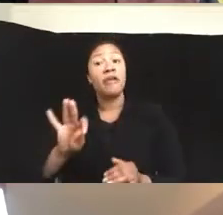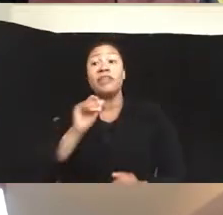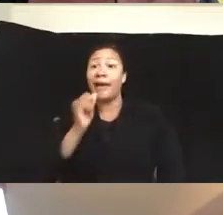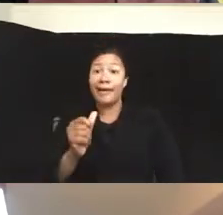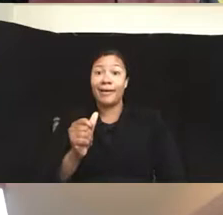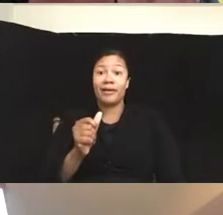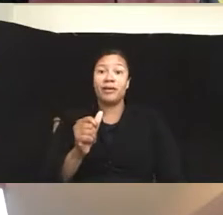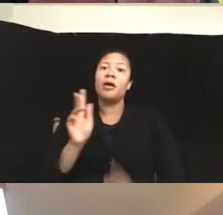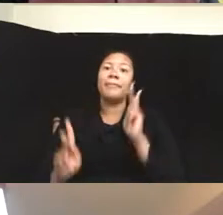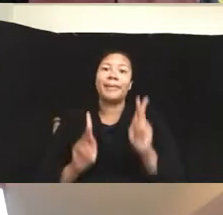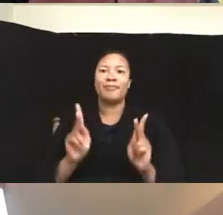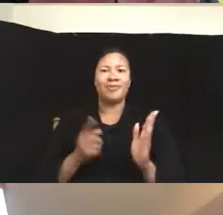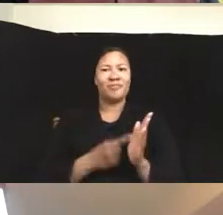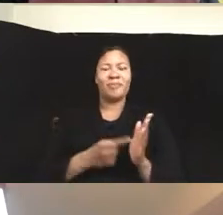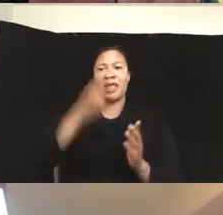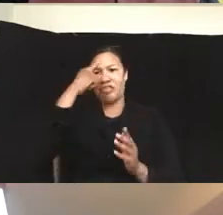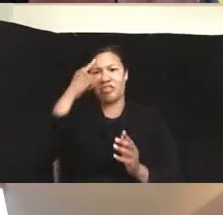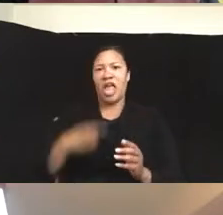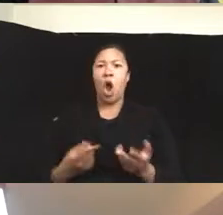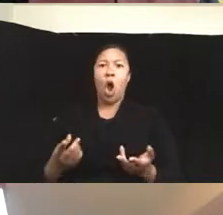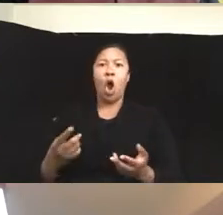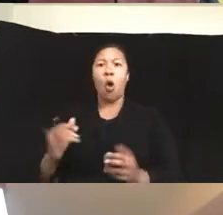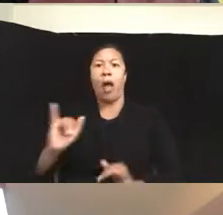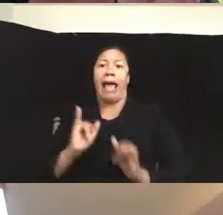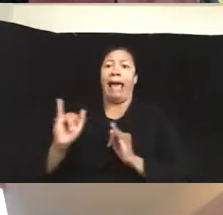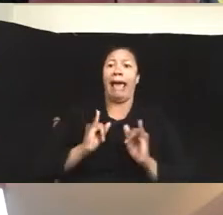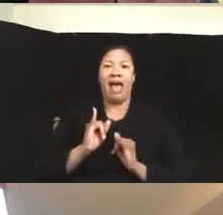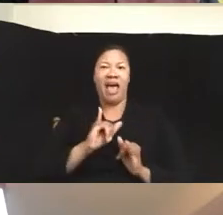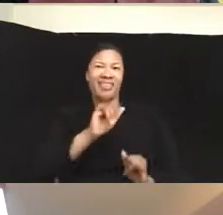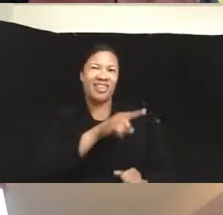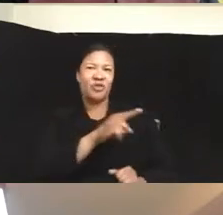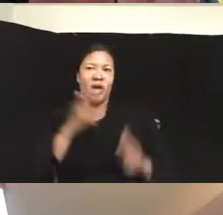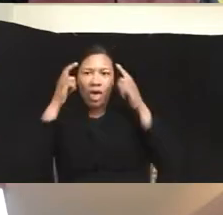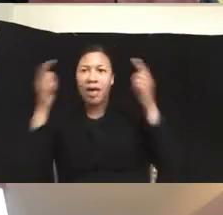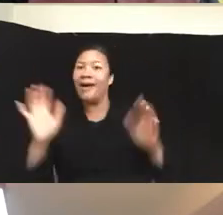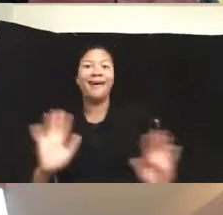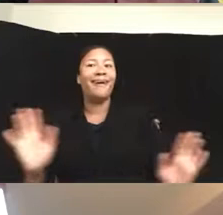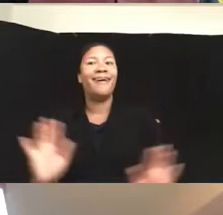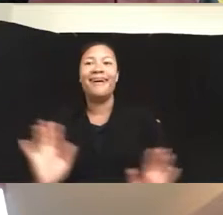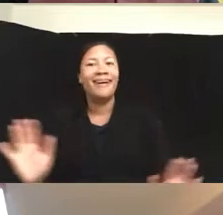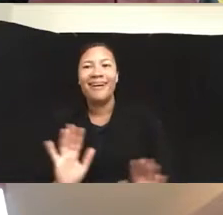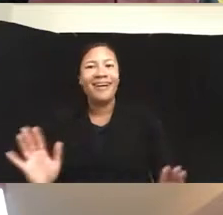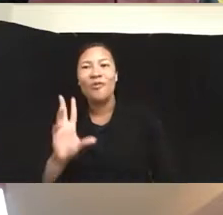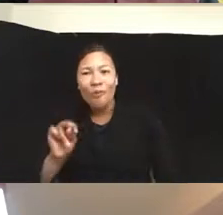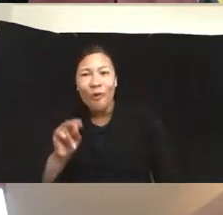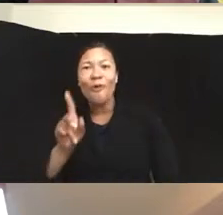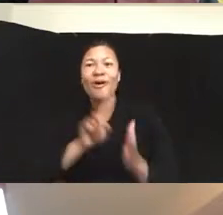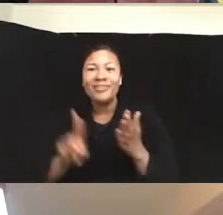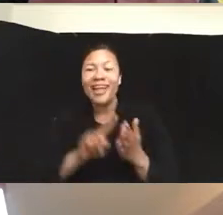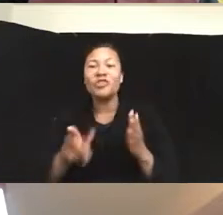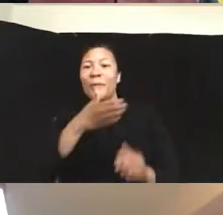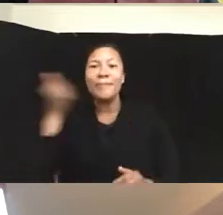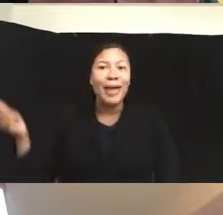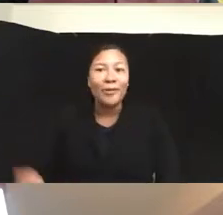people will sometimes think of it as self-indulgent, but it is not that. It is that everything, the scholarship is better if we